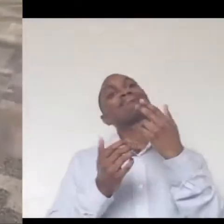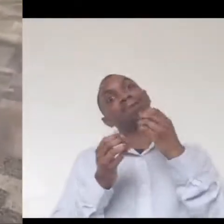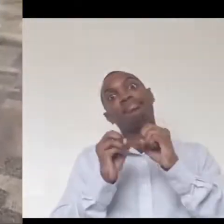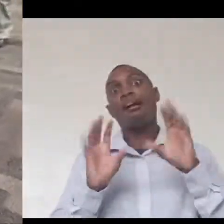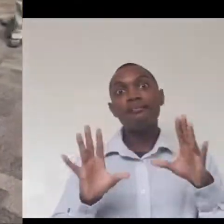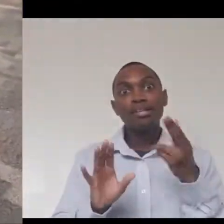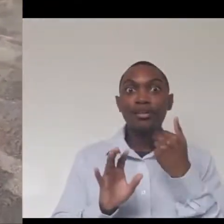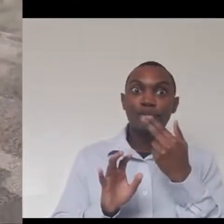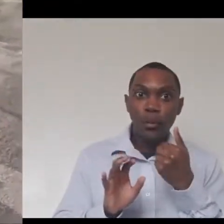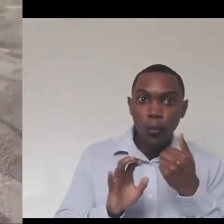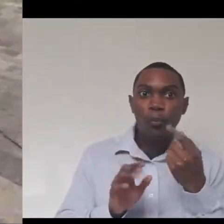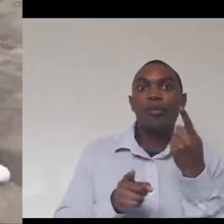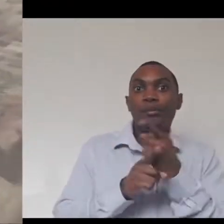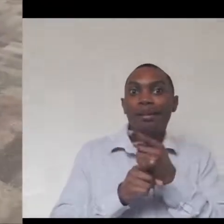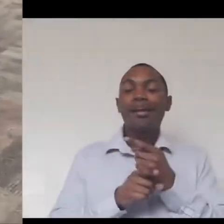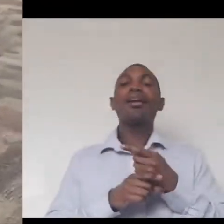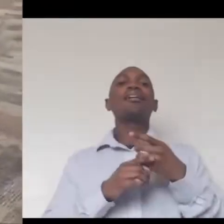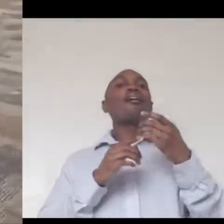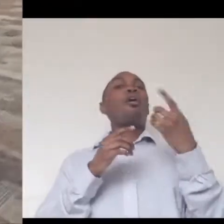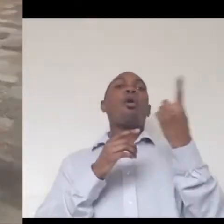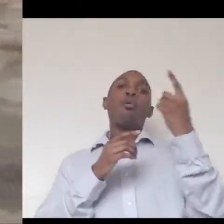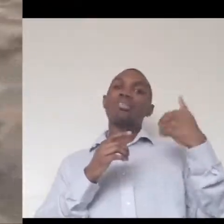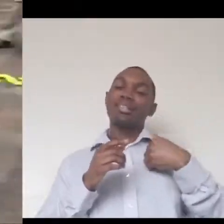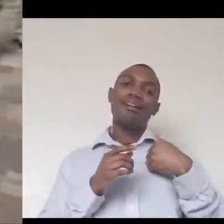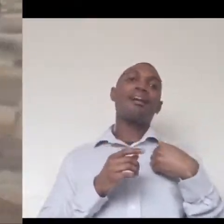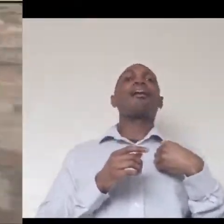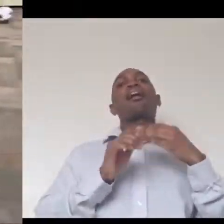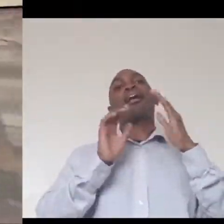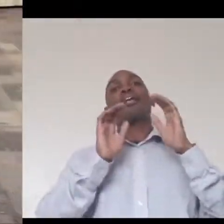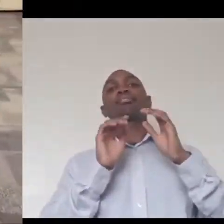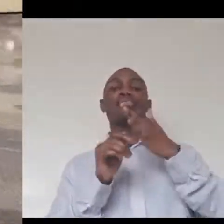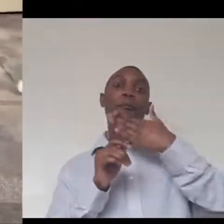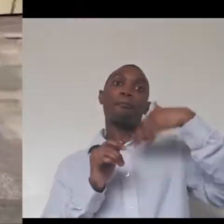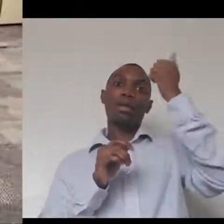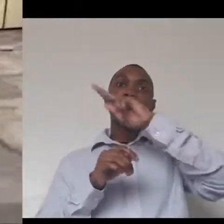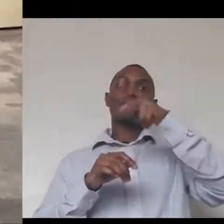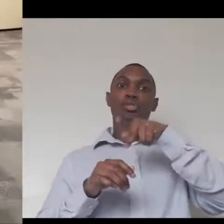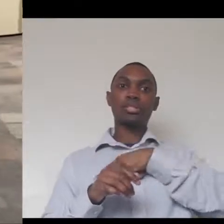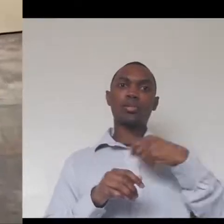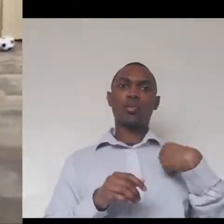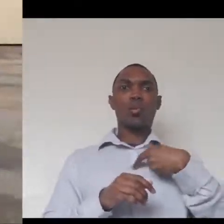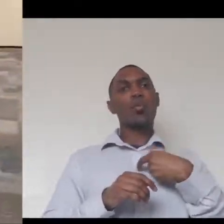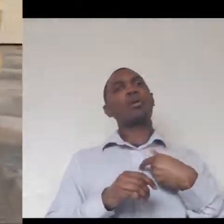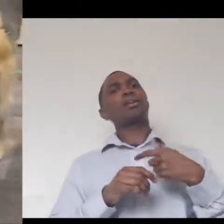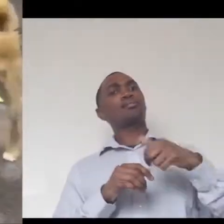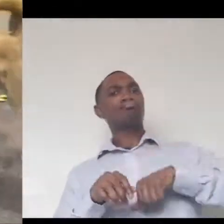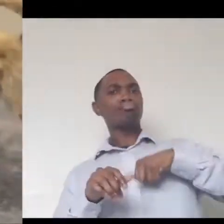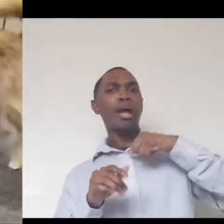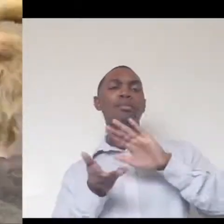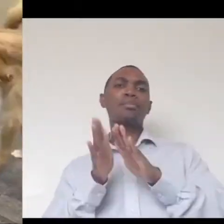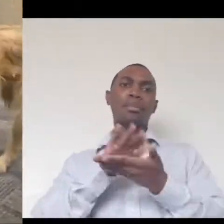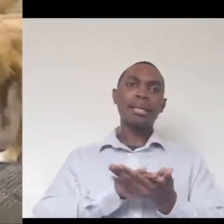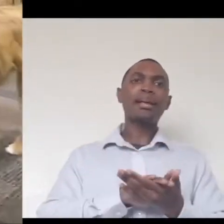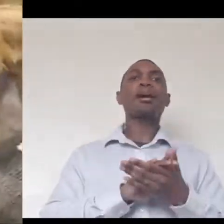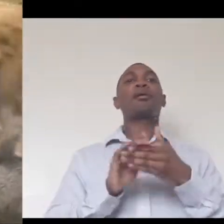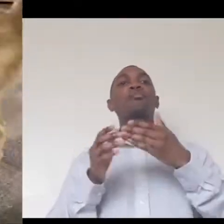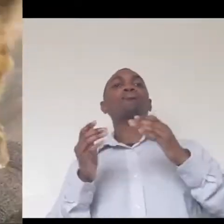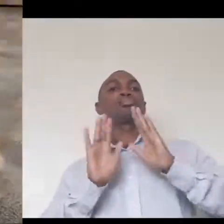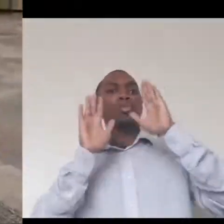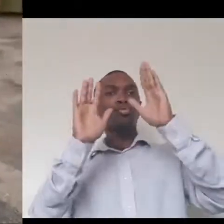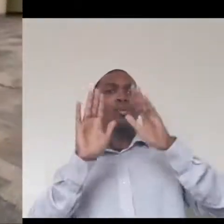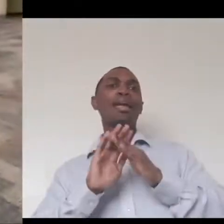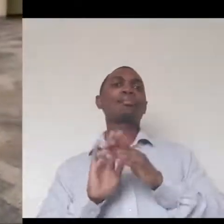the best personality. And we're really, really proud of how he's matured into an ambassador for cheetahs, but also for